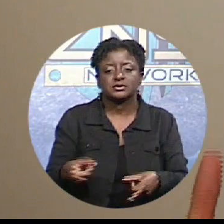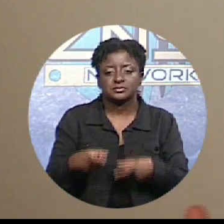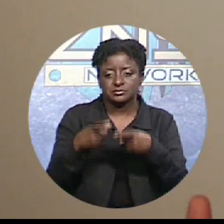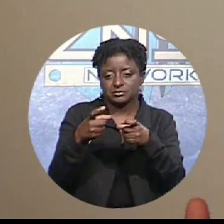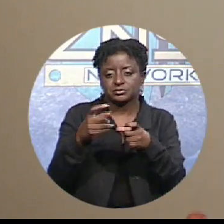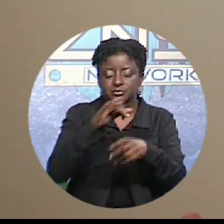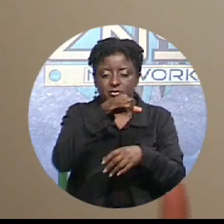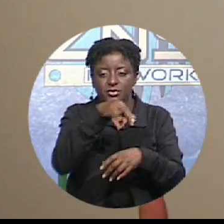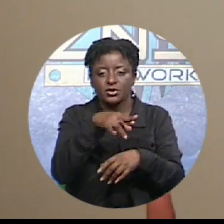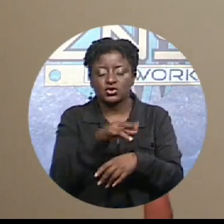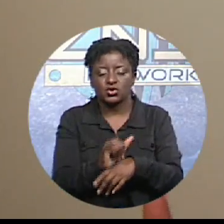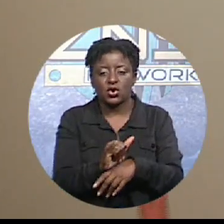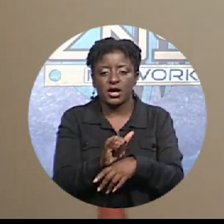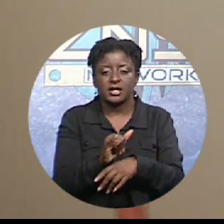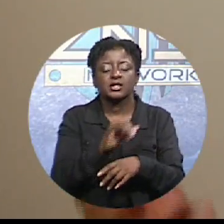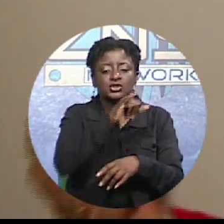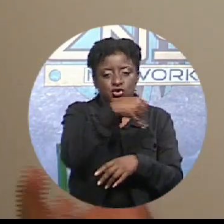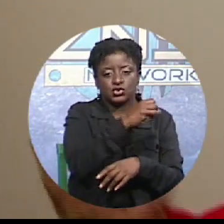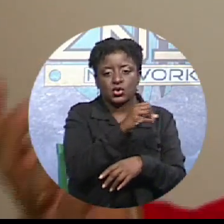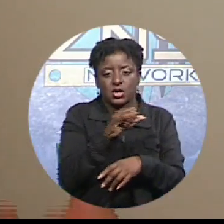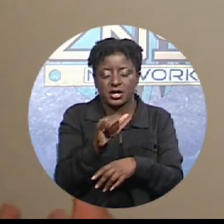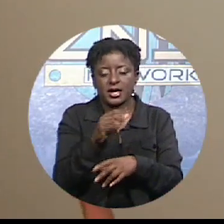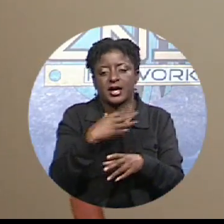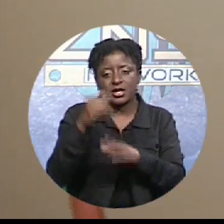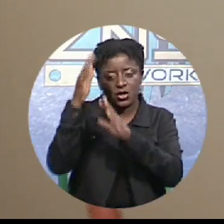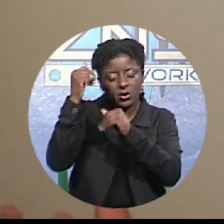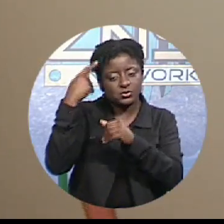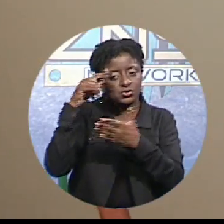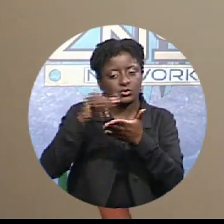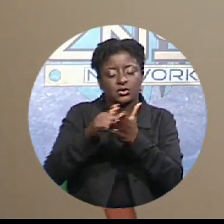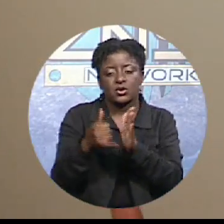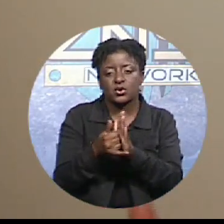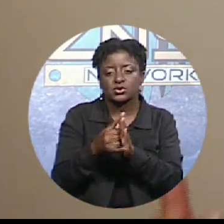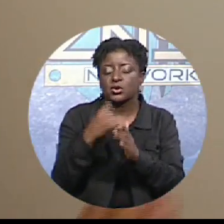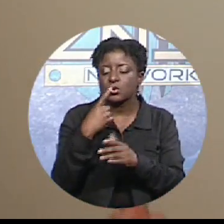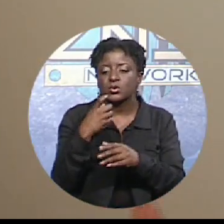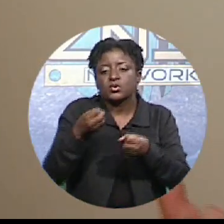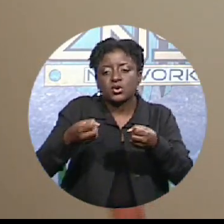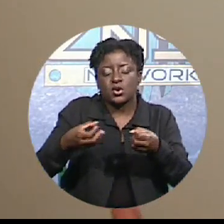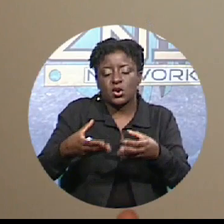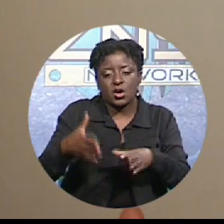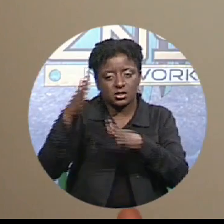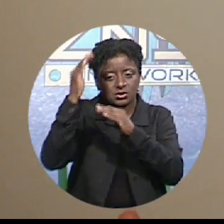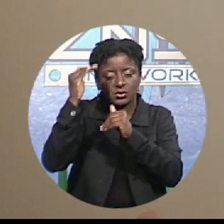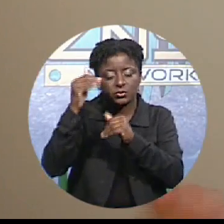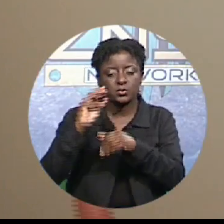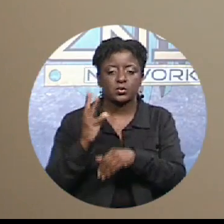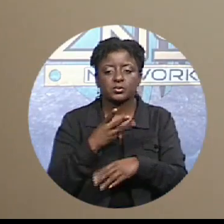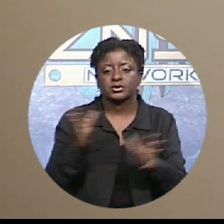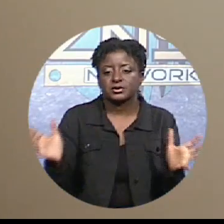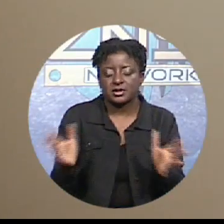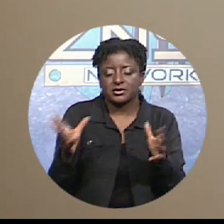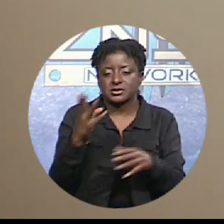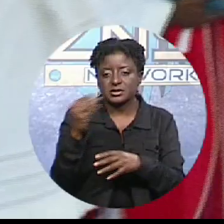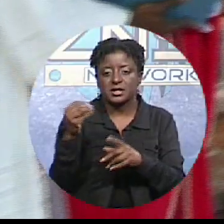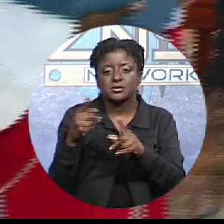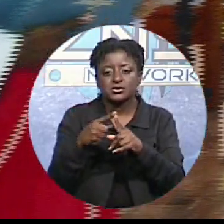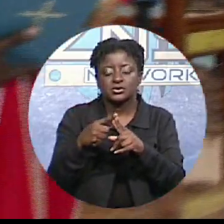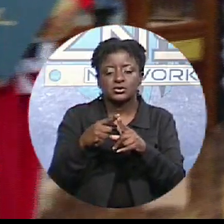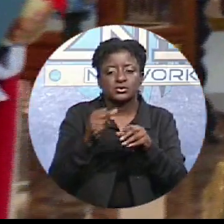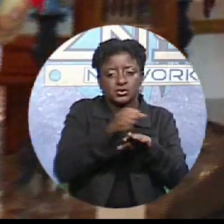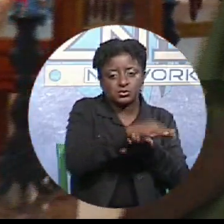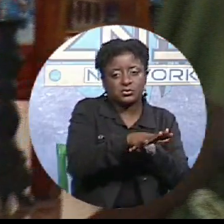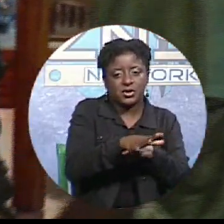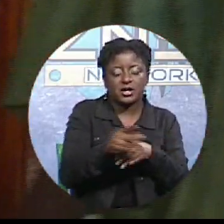joy and hope to those for many reasons they've lost it, and of course to encourage them to evangelize.